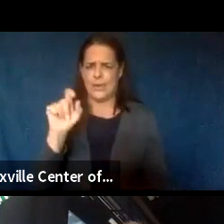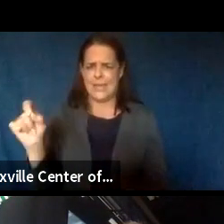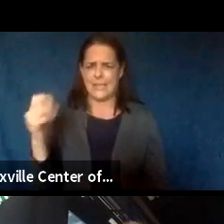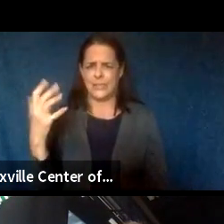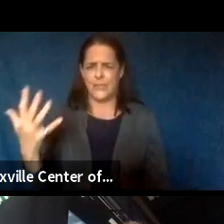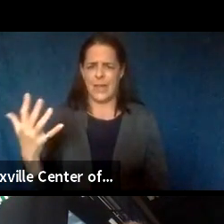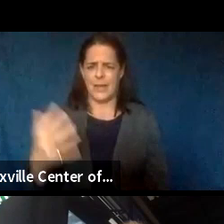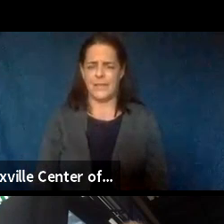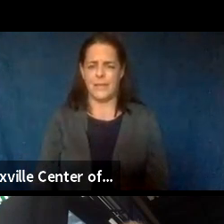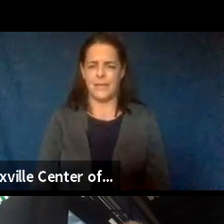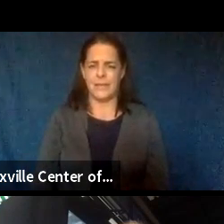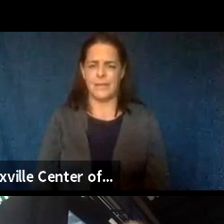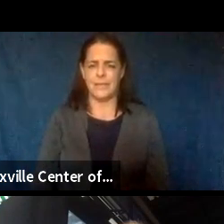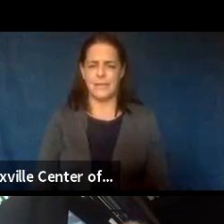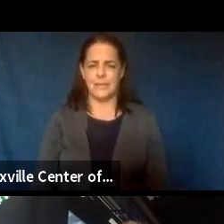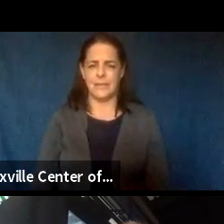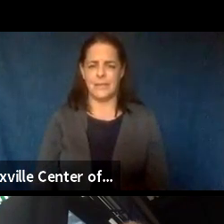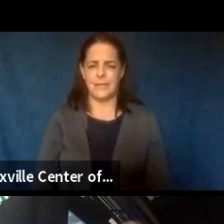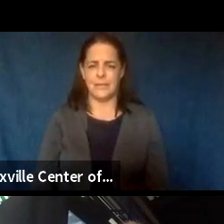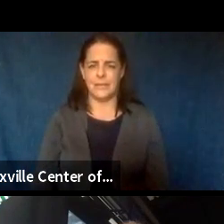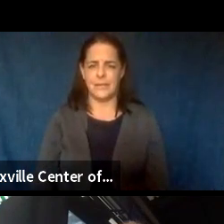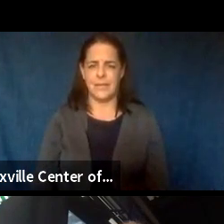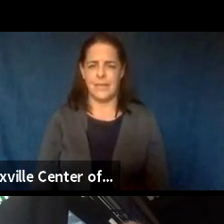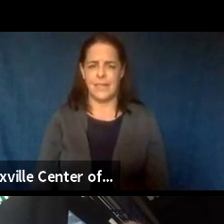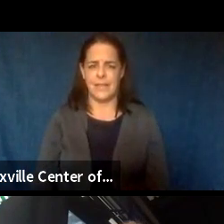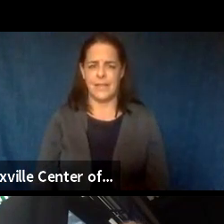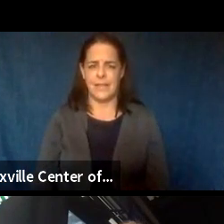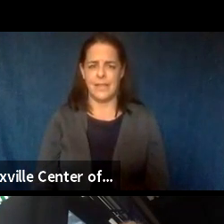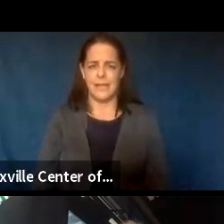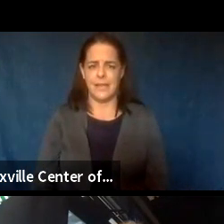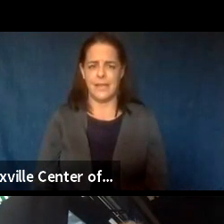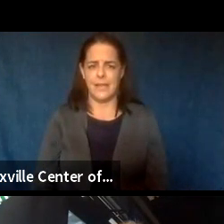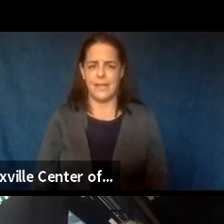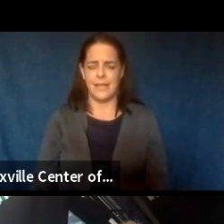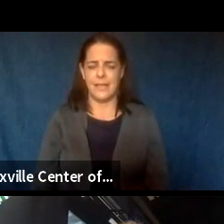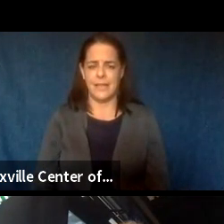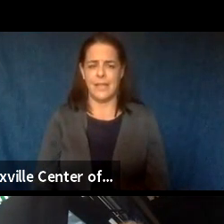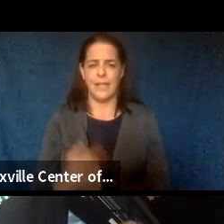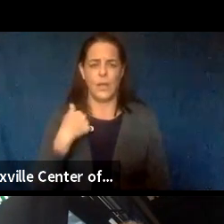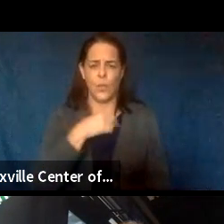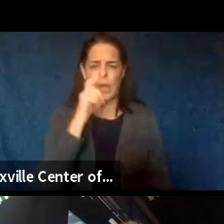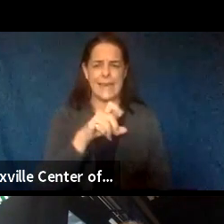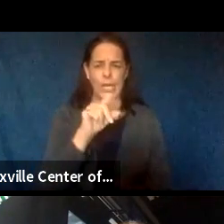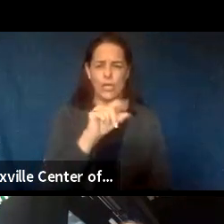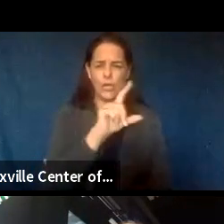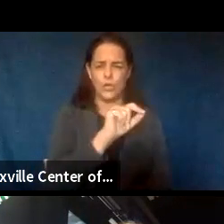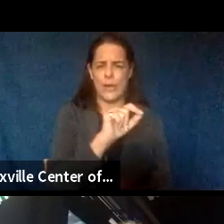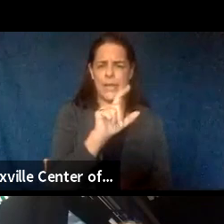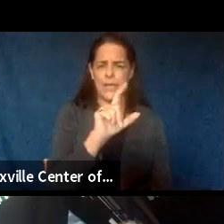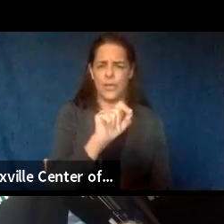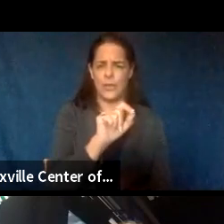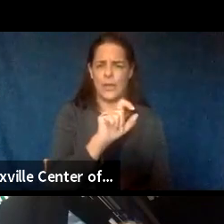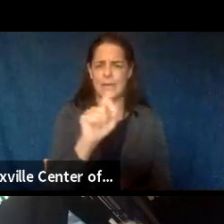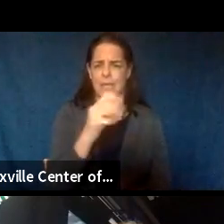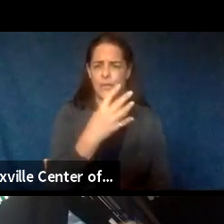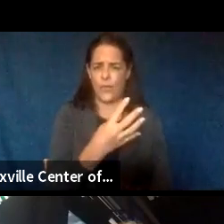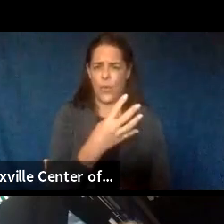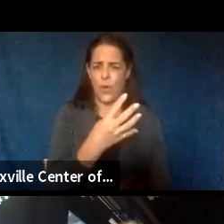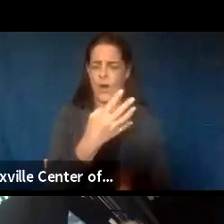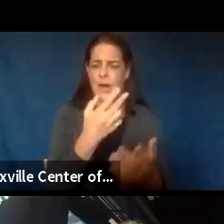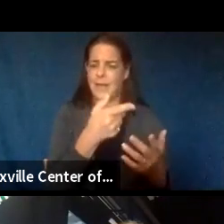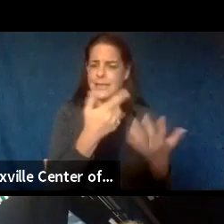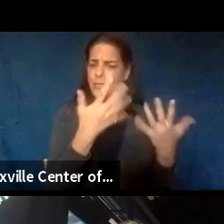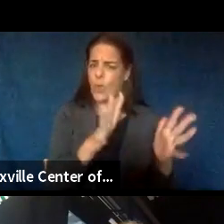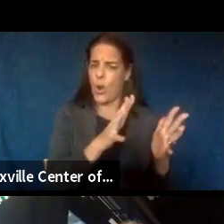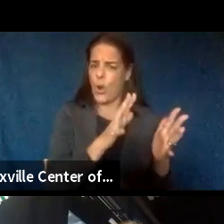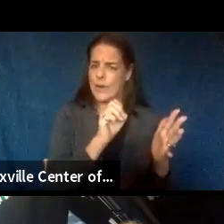correct? I believe because we don't actually need it to. We don't need to do 2024. 2020-4 has